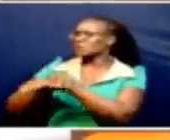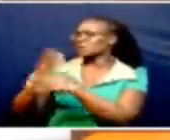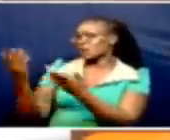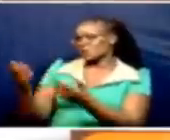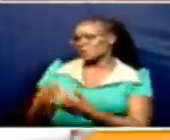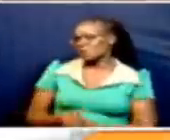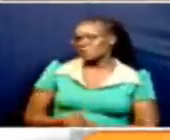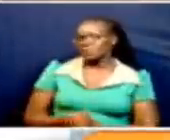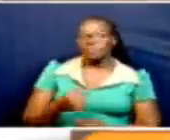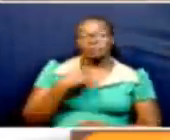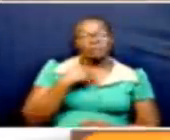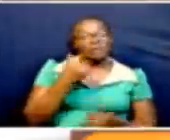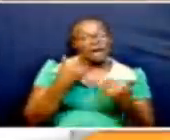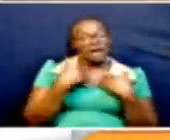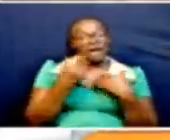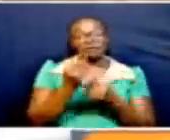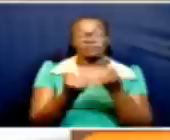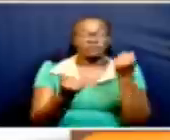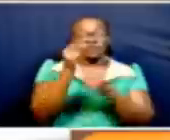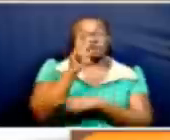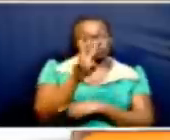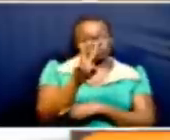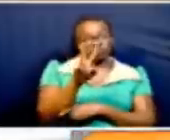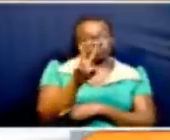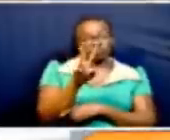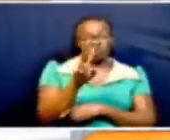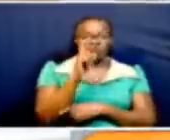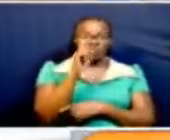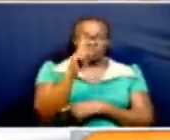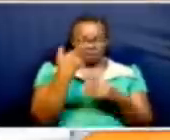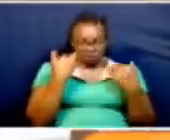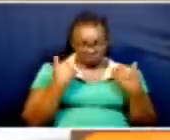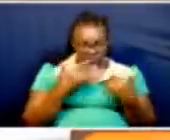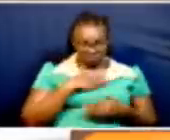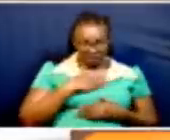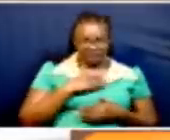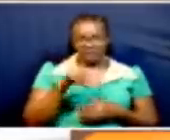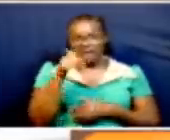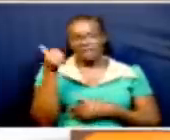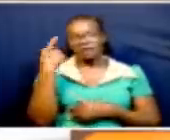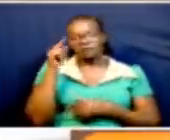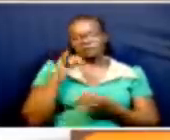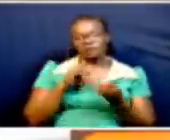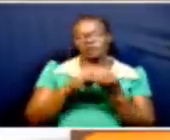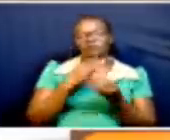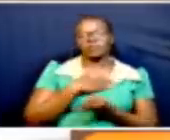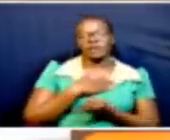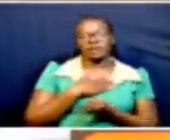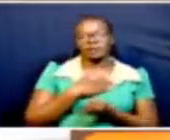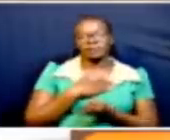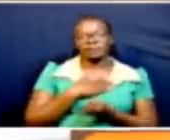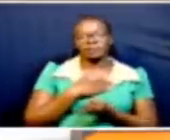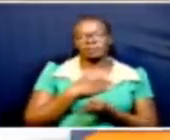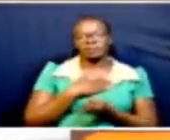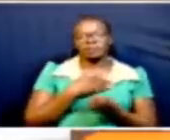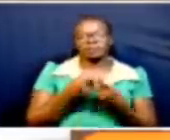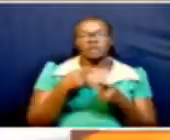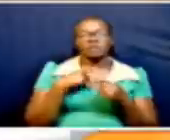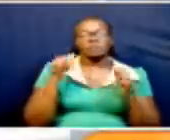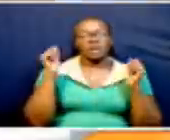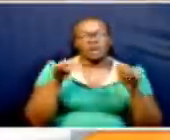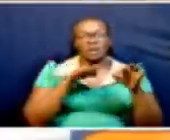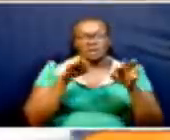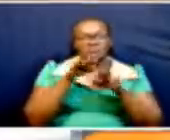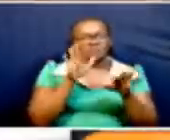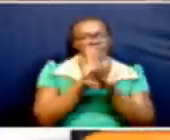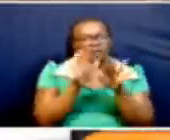wife's, and I can explain every detail, and when the lifestyle audit will come, I will do it. And so, I've accepted. So this